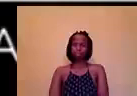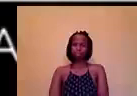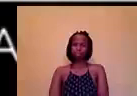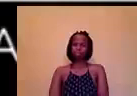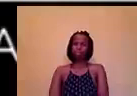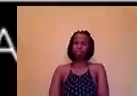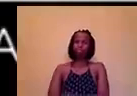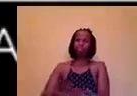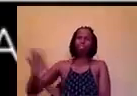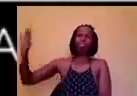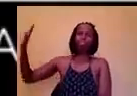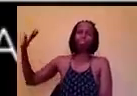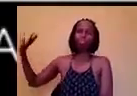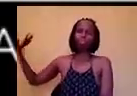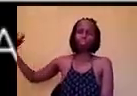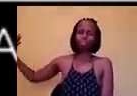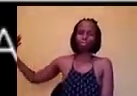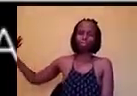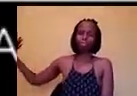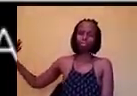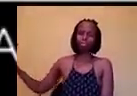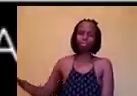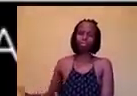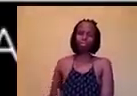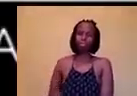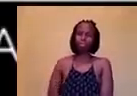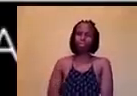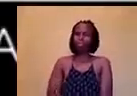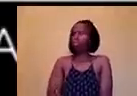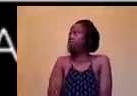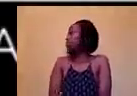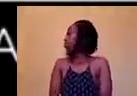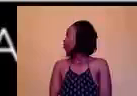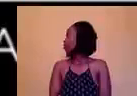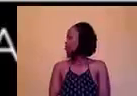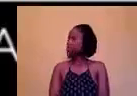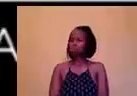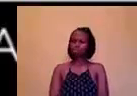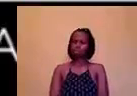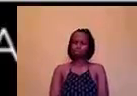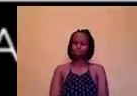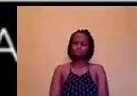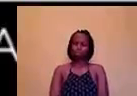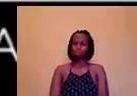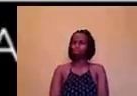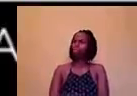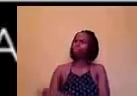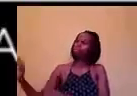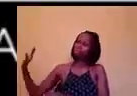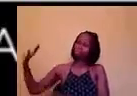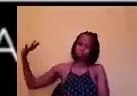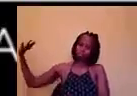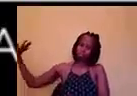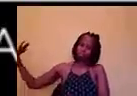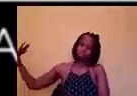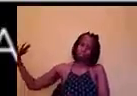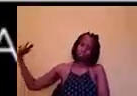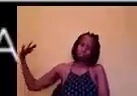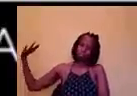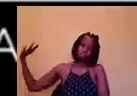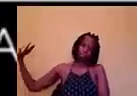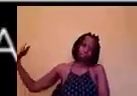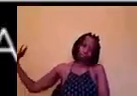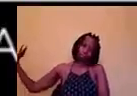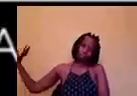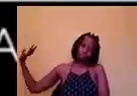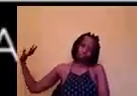or a report, or you're always going to have a cover page that introduces this document, tells the reader what